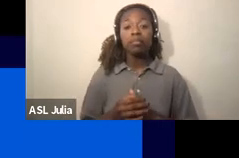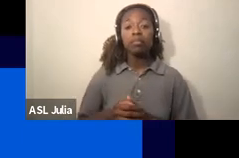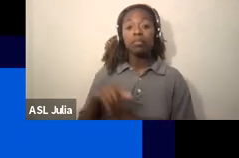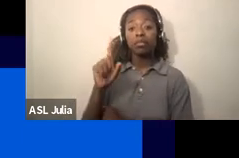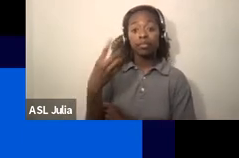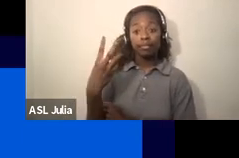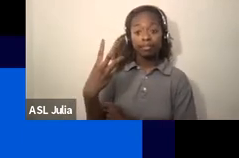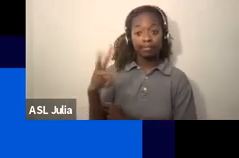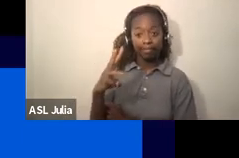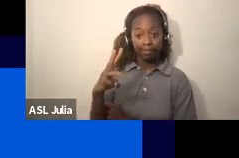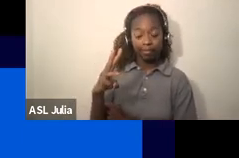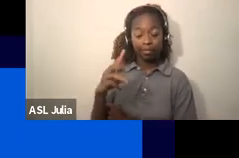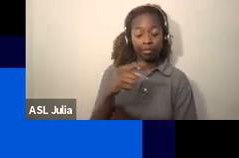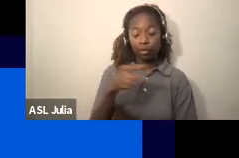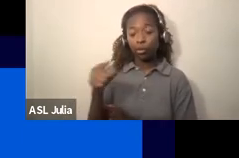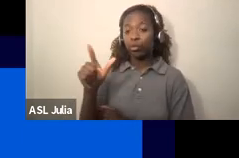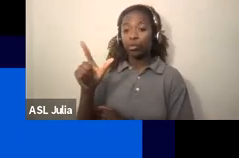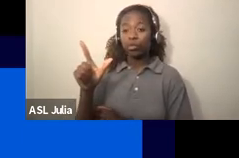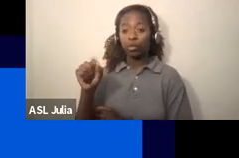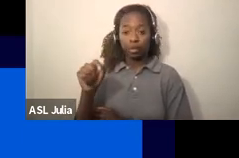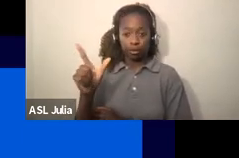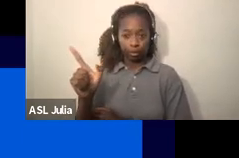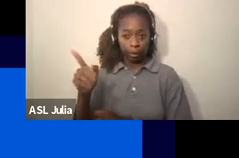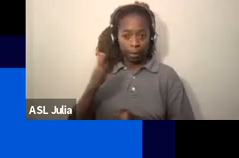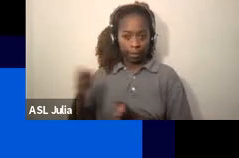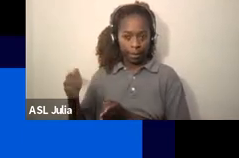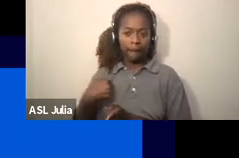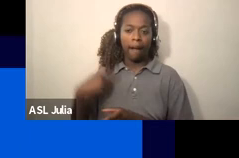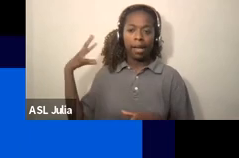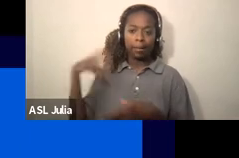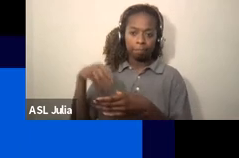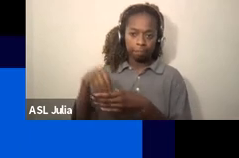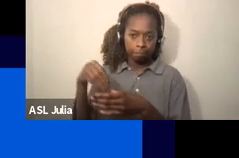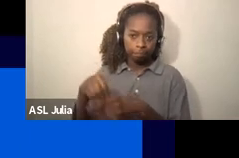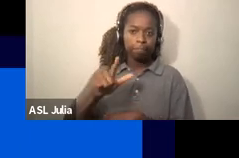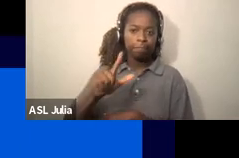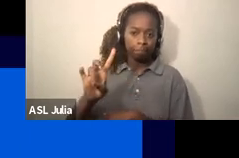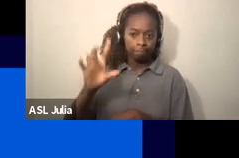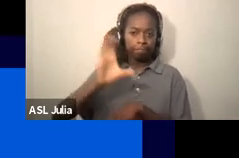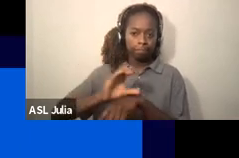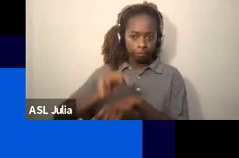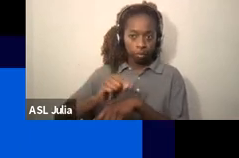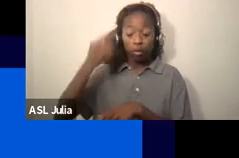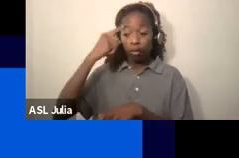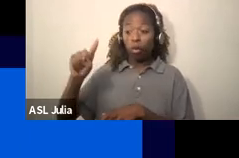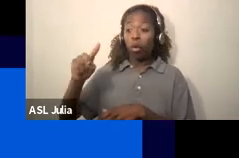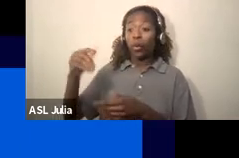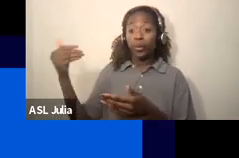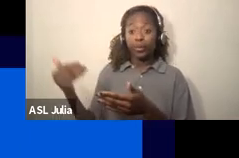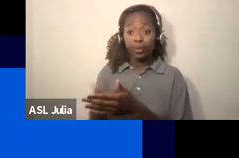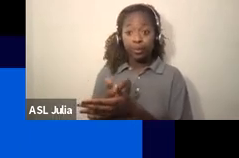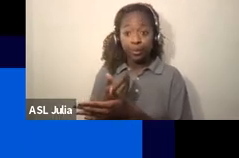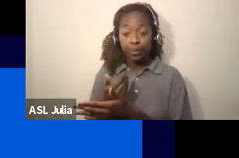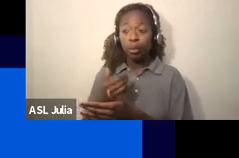2016-21 plan i've participated in 27 consultancies for either renewing or creating a new